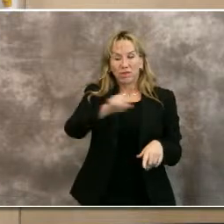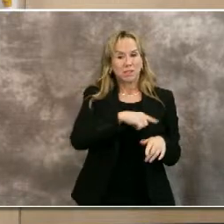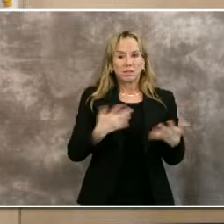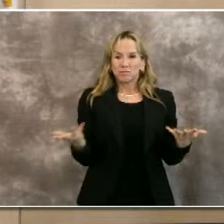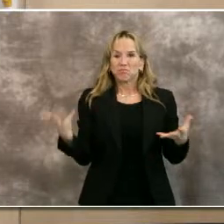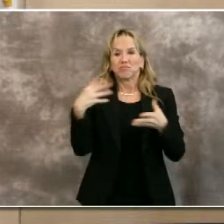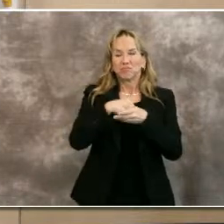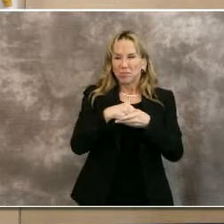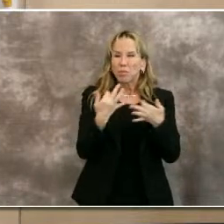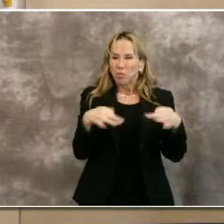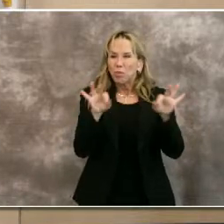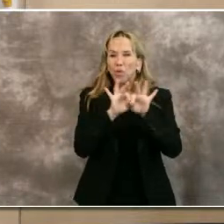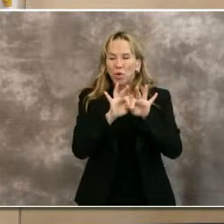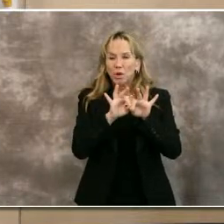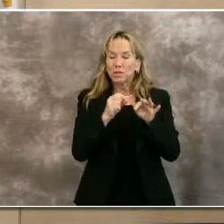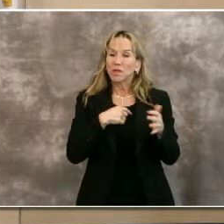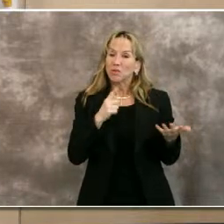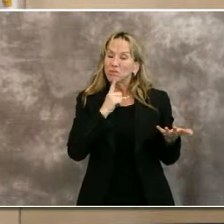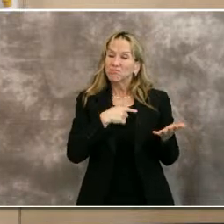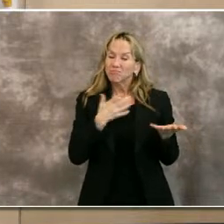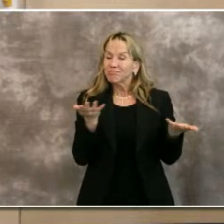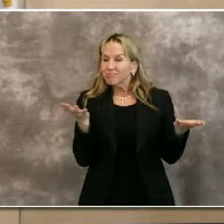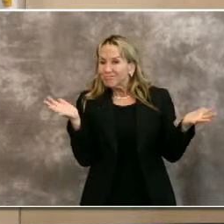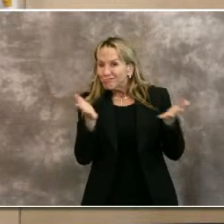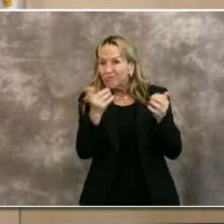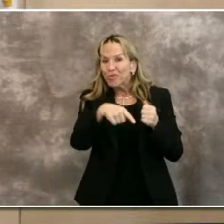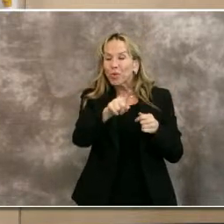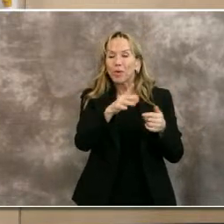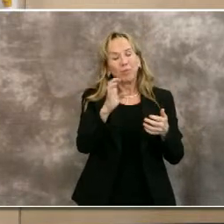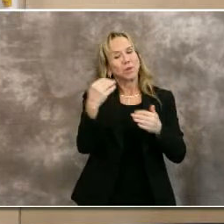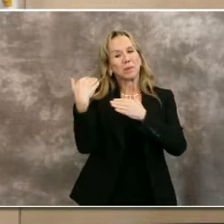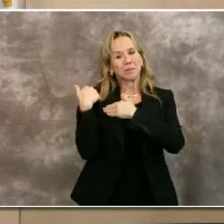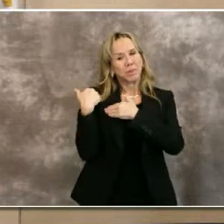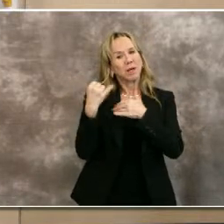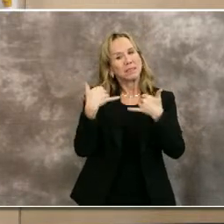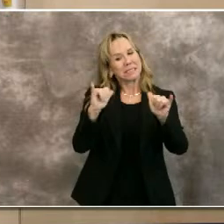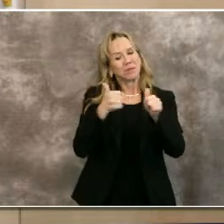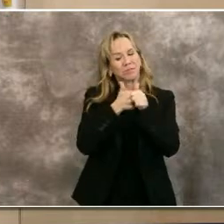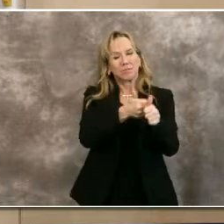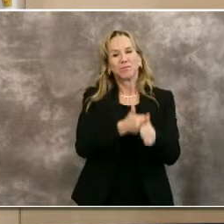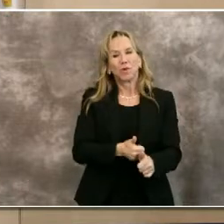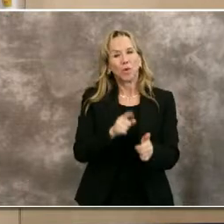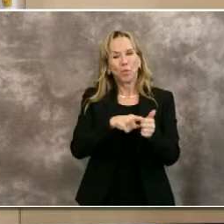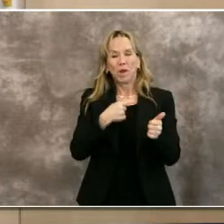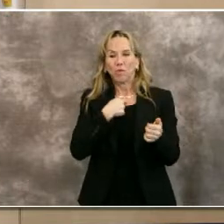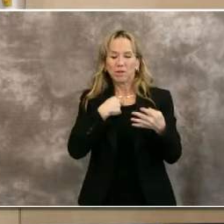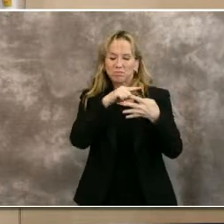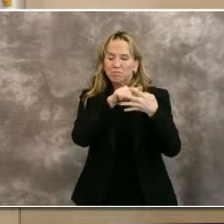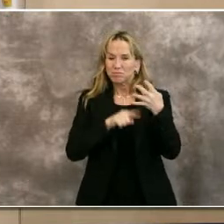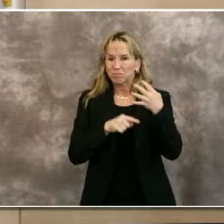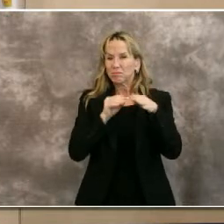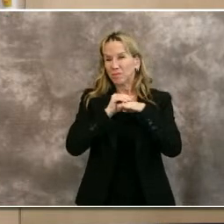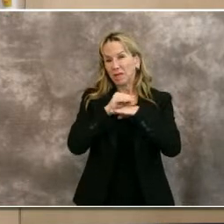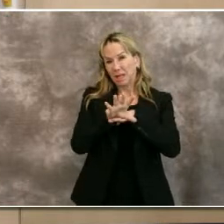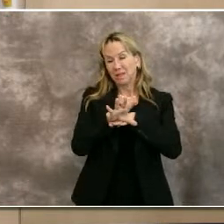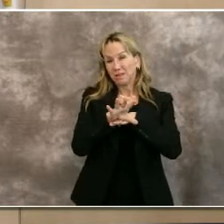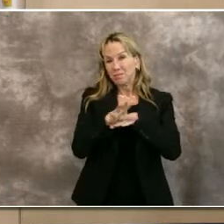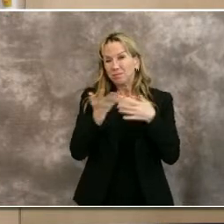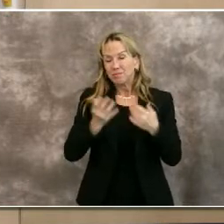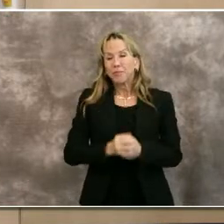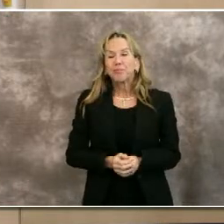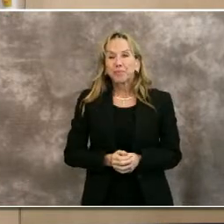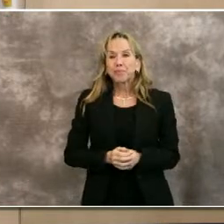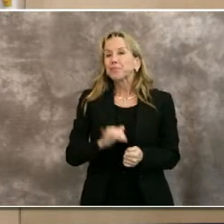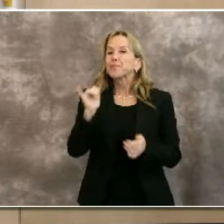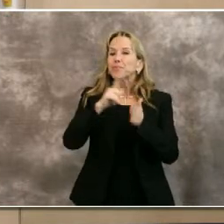and I encourage everyone to be responsible and adhere to the guidance documents that as they are